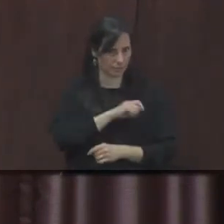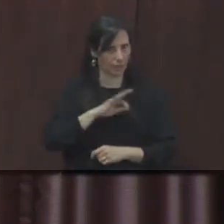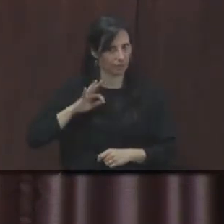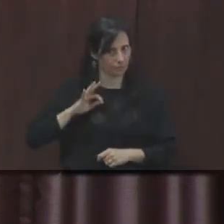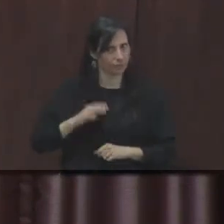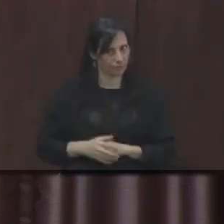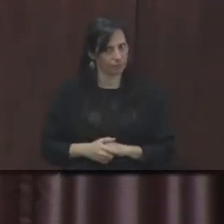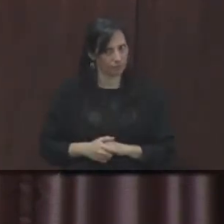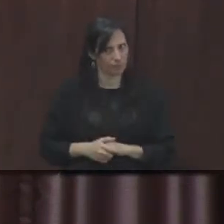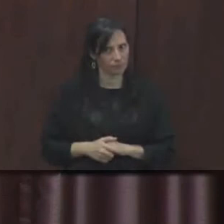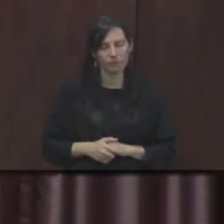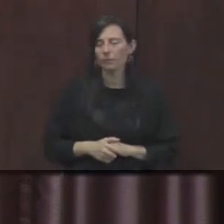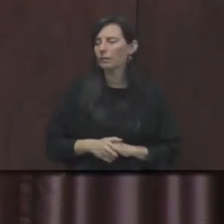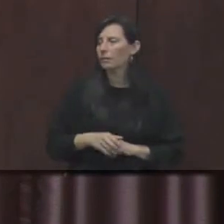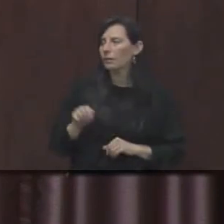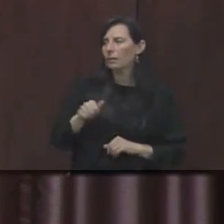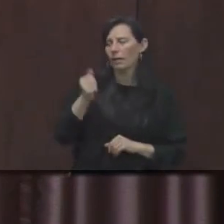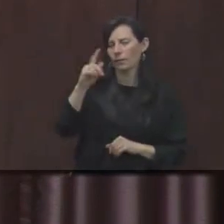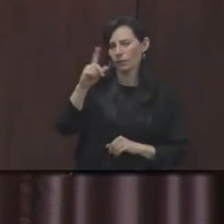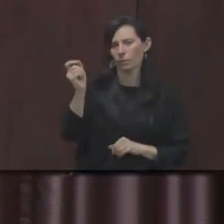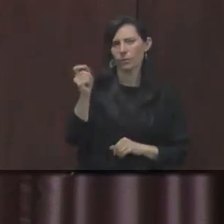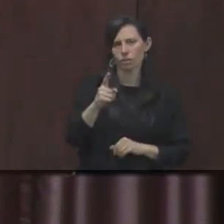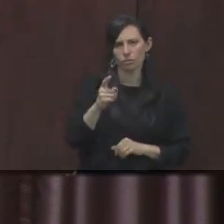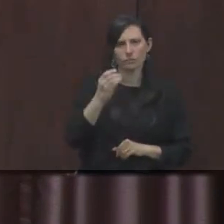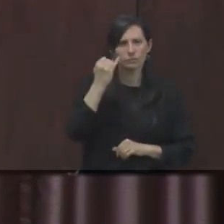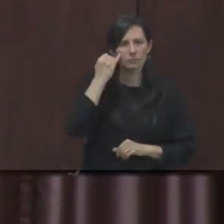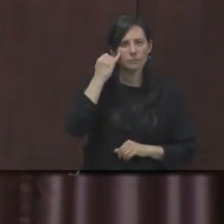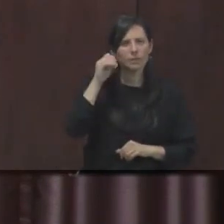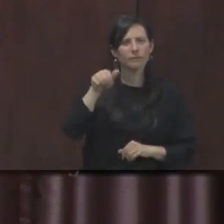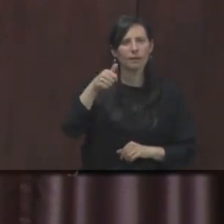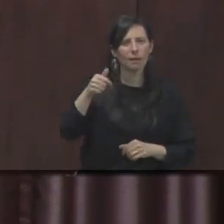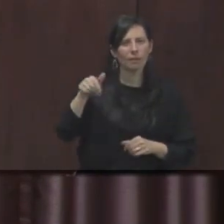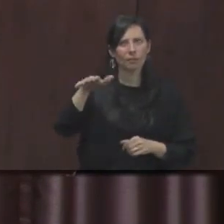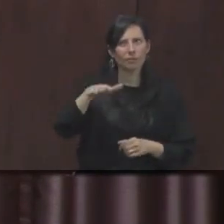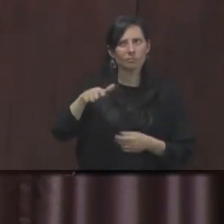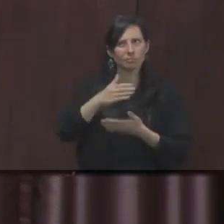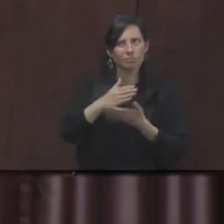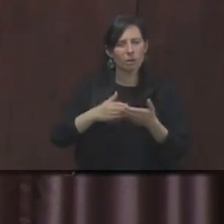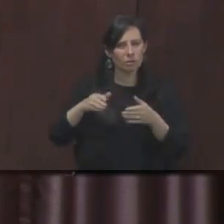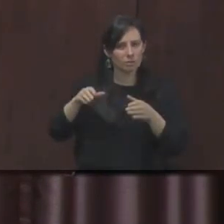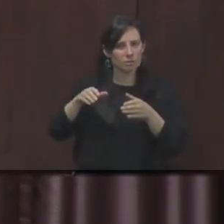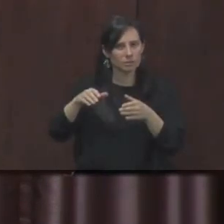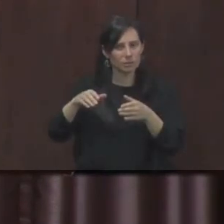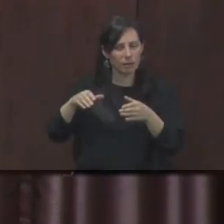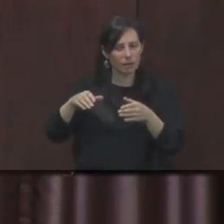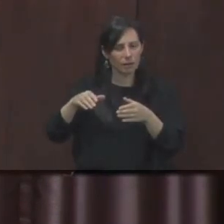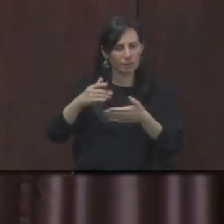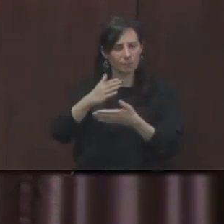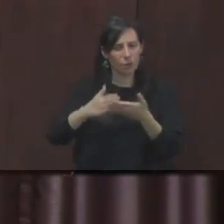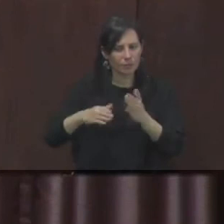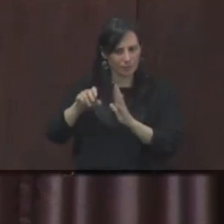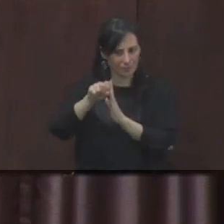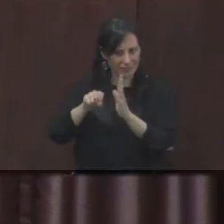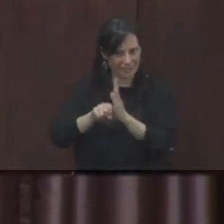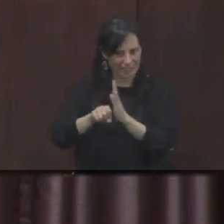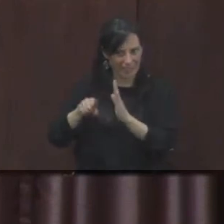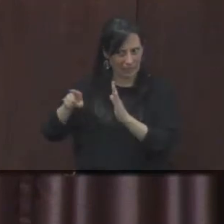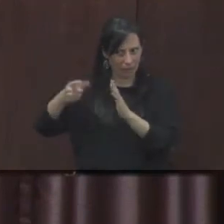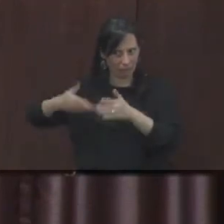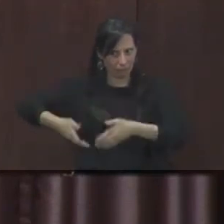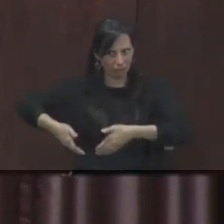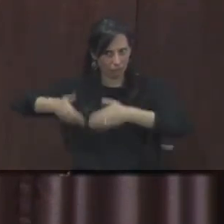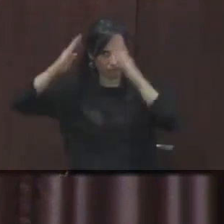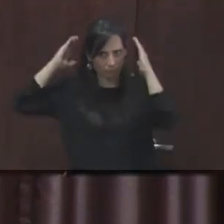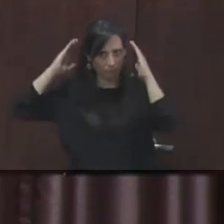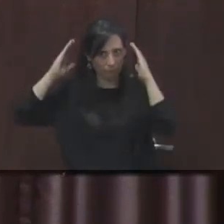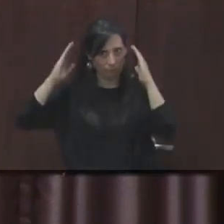is, if we start to see other parts of the state exceed their capacity, are there plans where the sort of overflow would